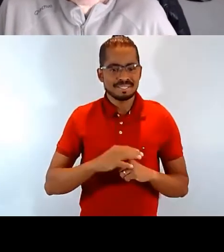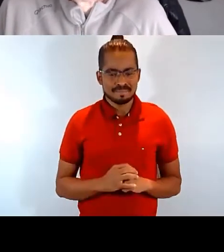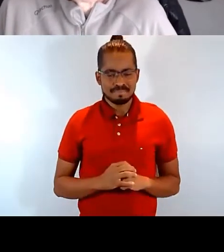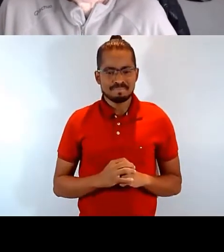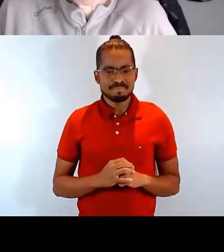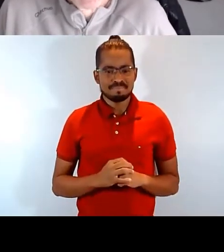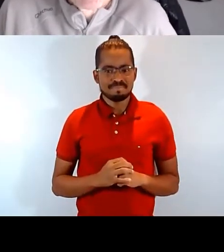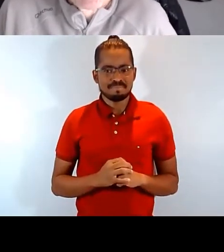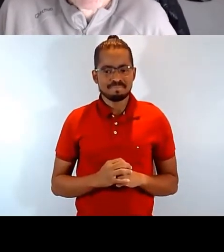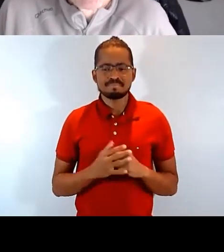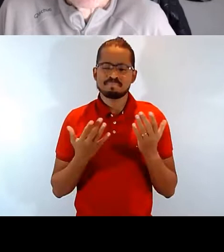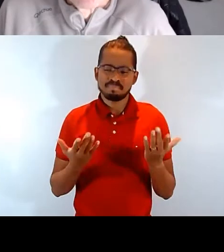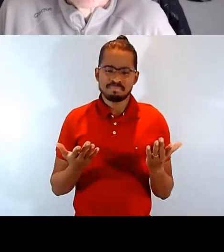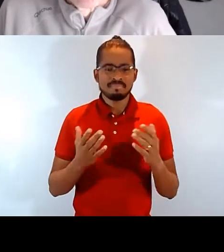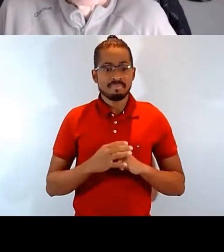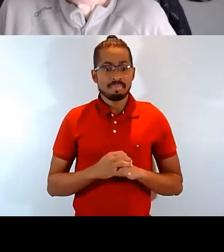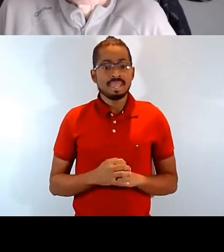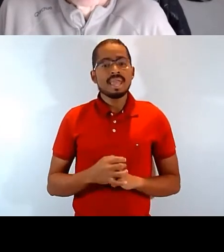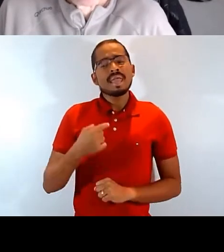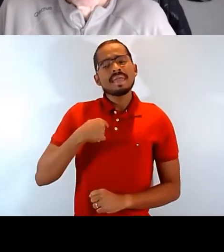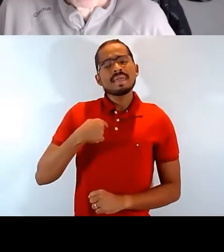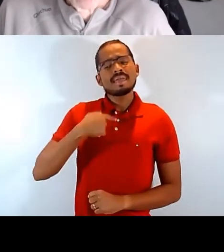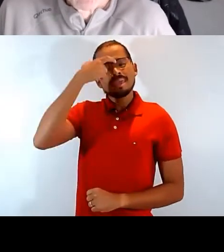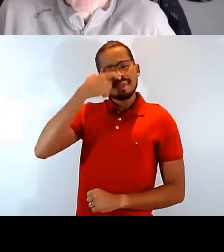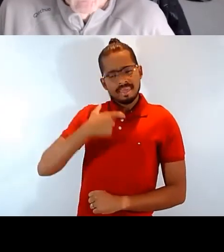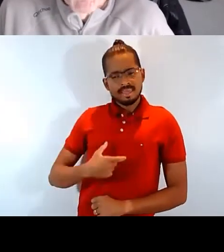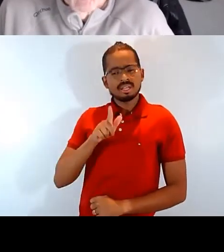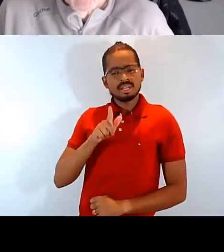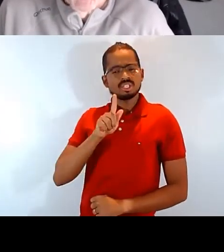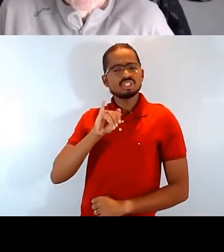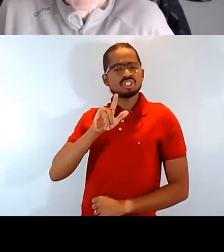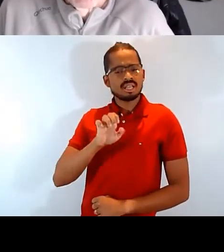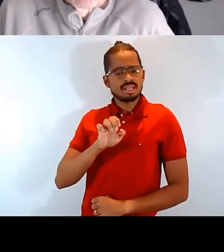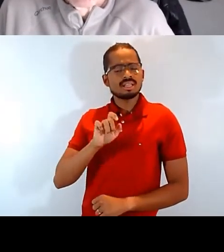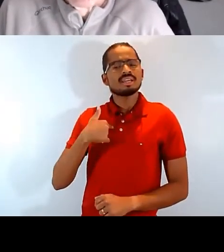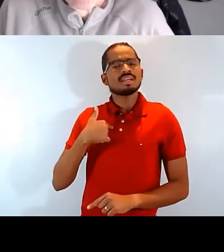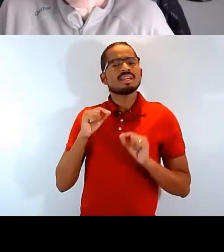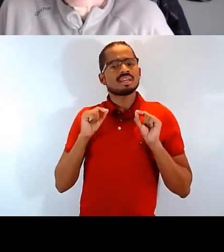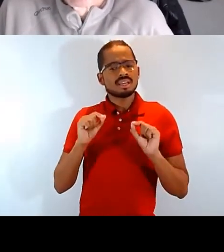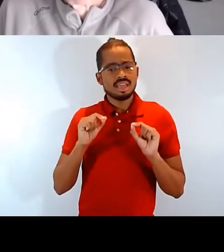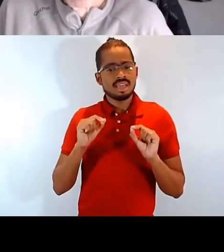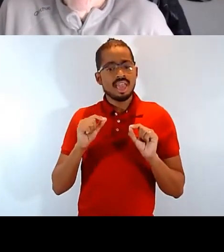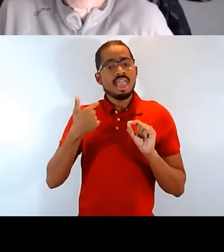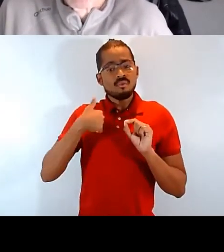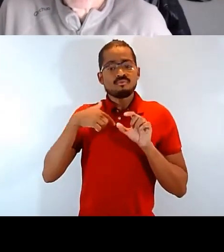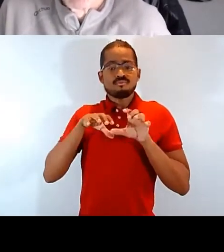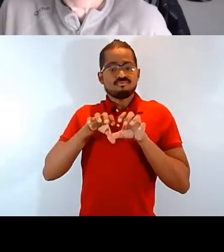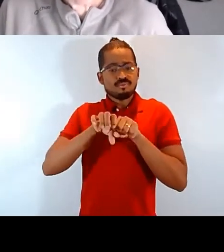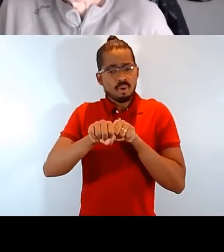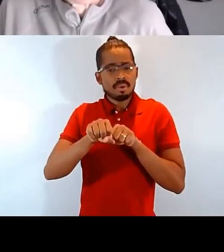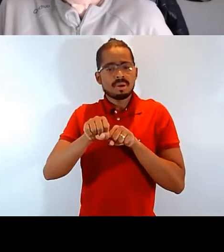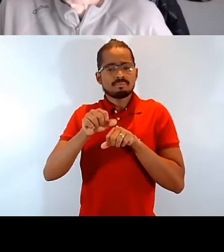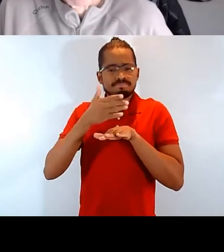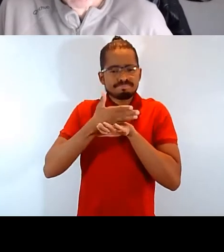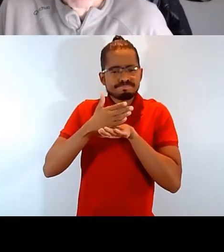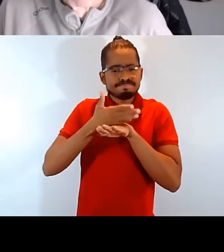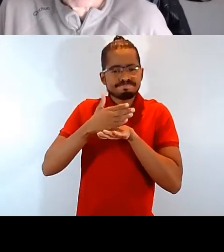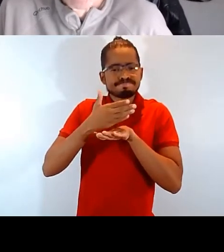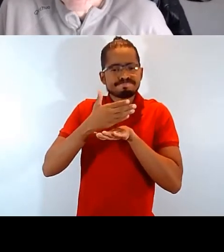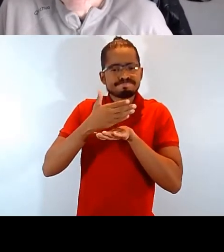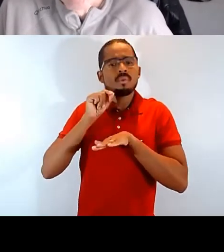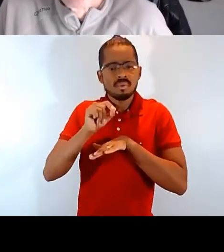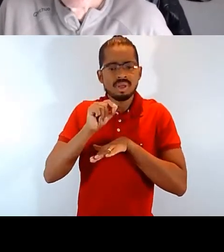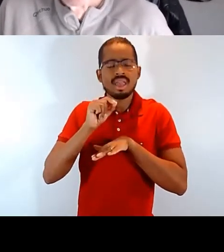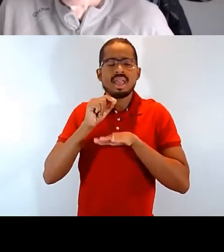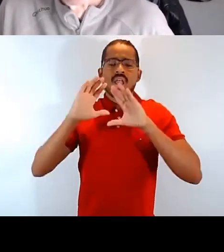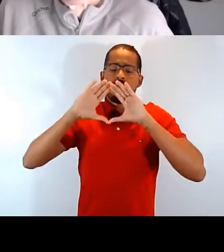Okay, I was trained as a conference interpreter at ESIT in France. You may be familiar with the name of